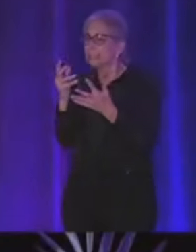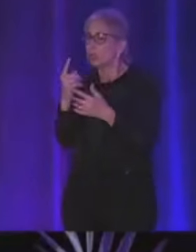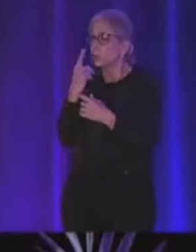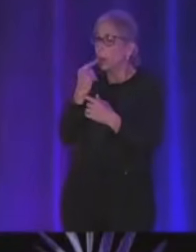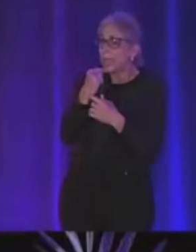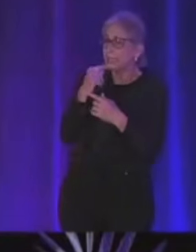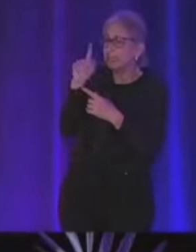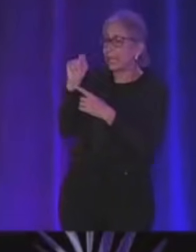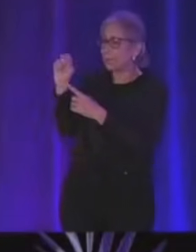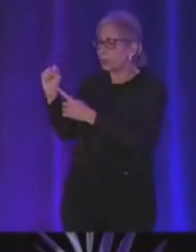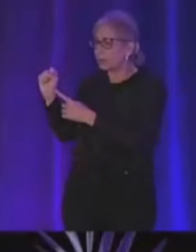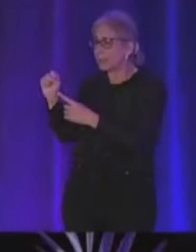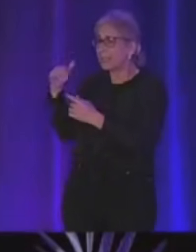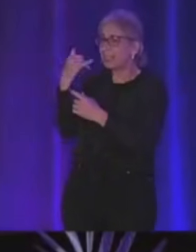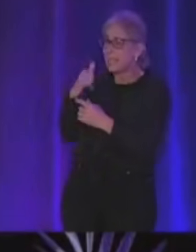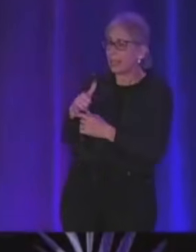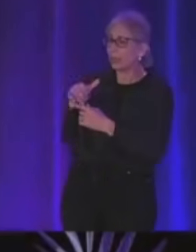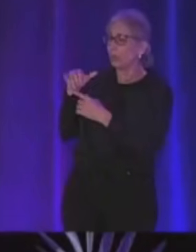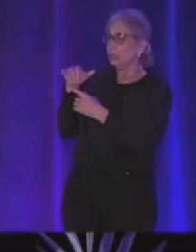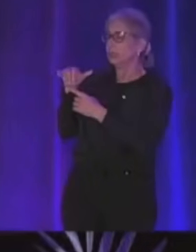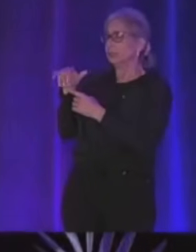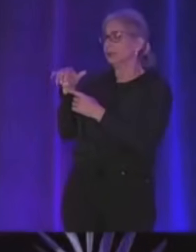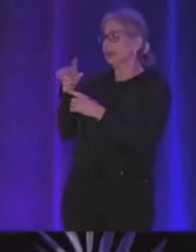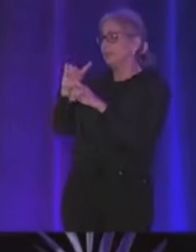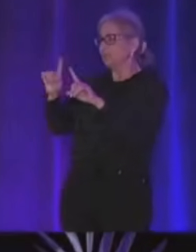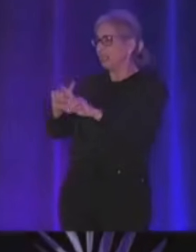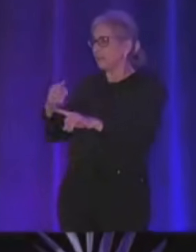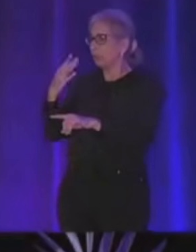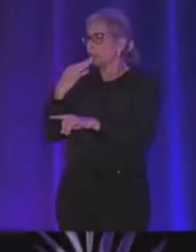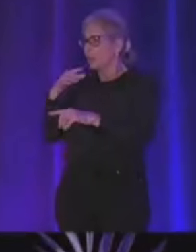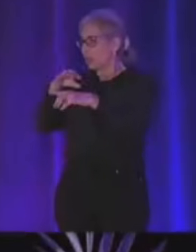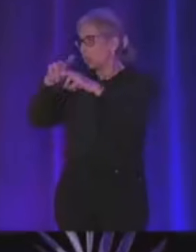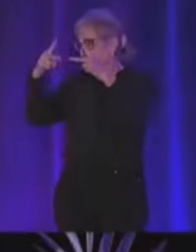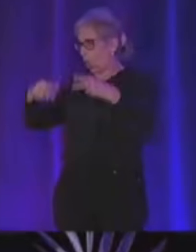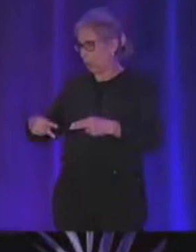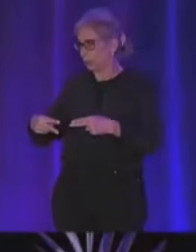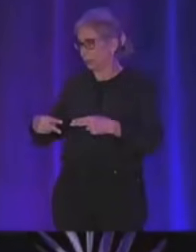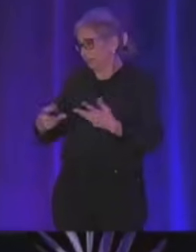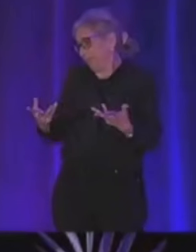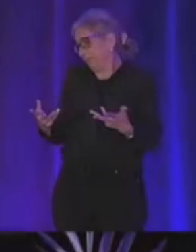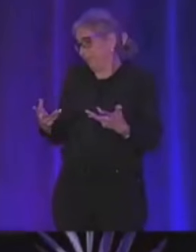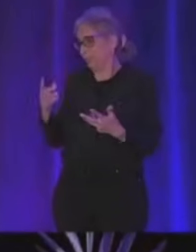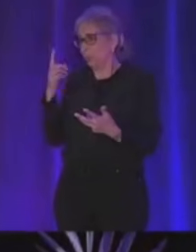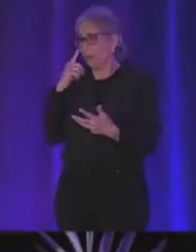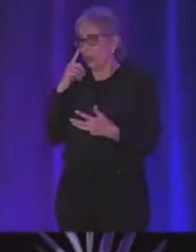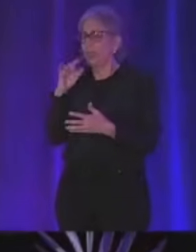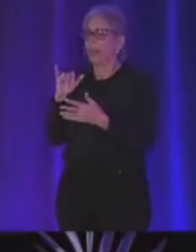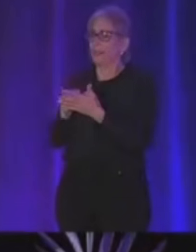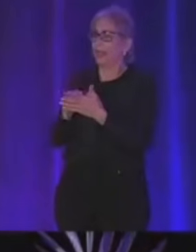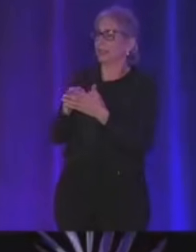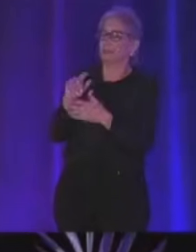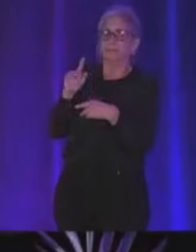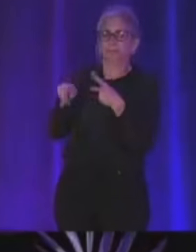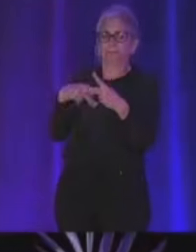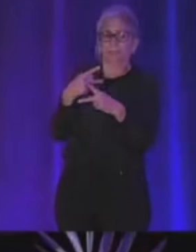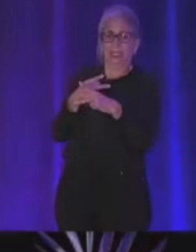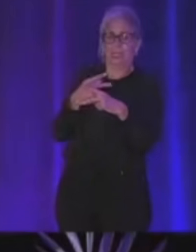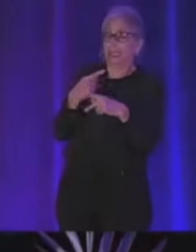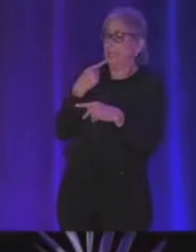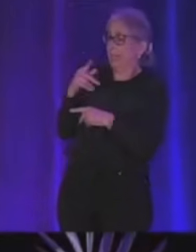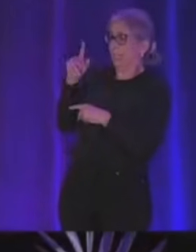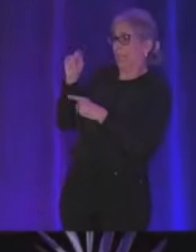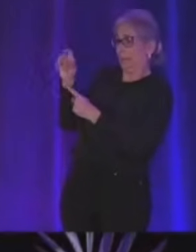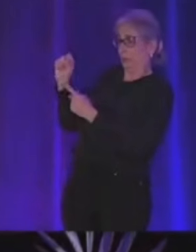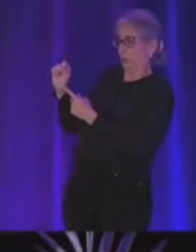TypeScript, yellow is VS Code's ESLint plugin. Who would have thought? And then also, TypeScript.tsdk tells TypeScript in VS